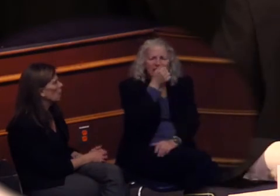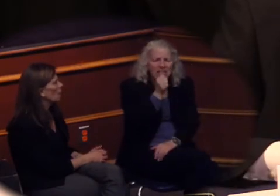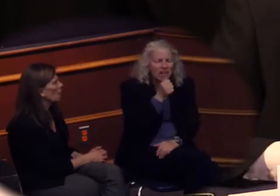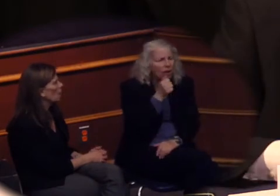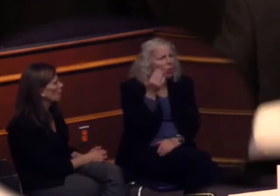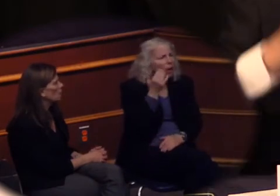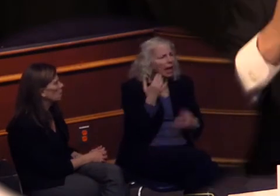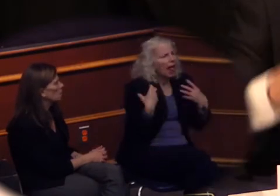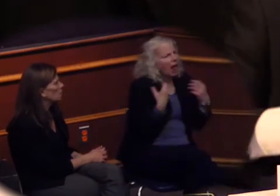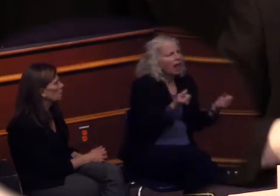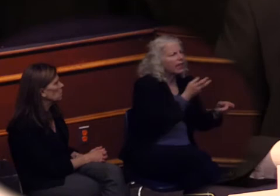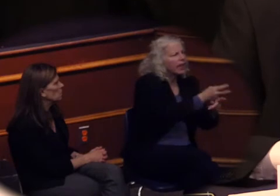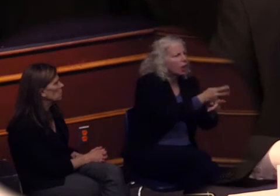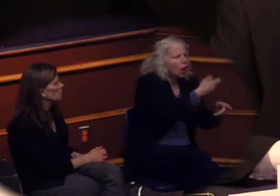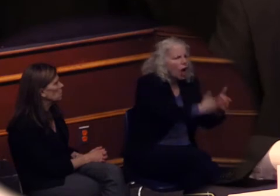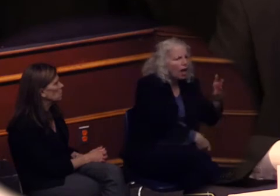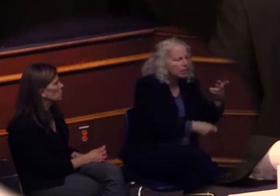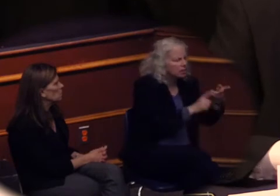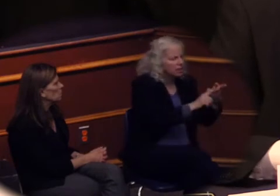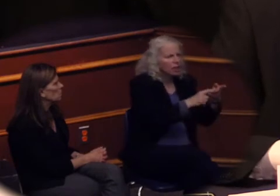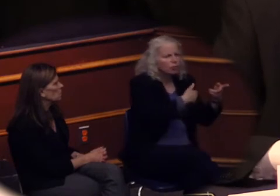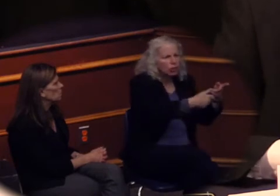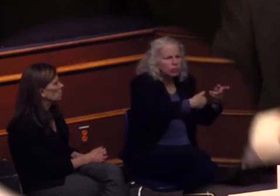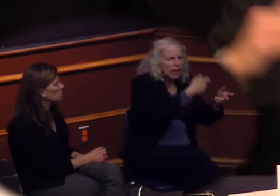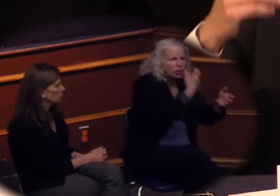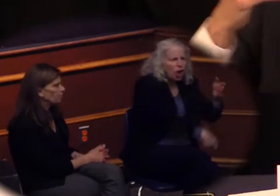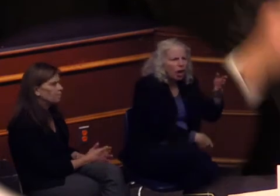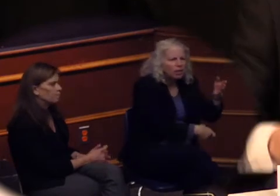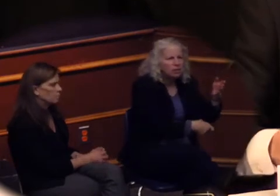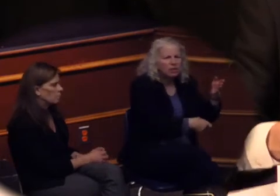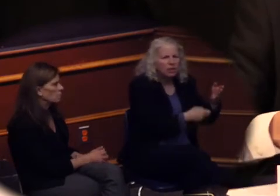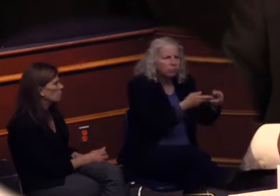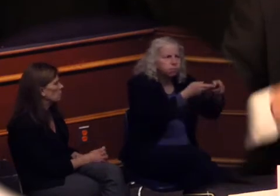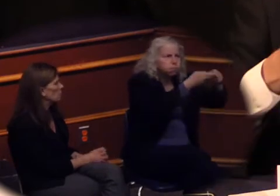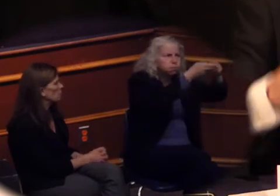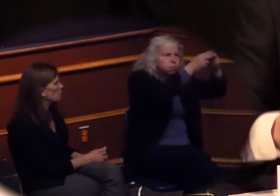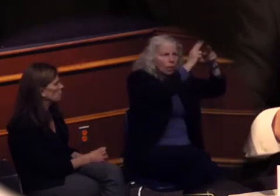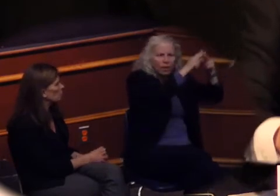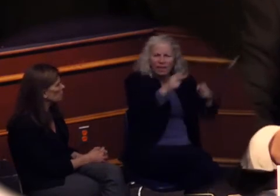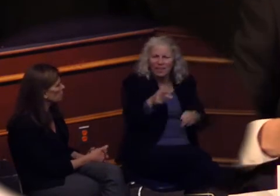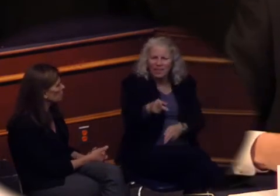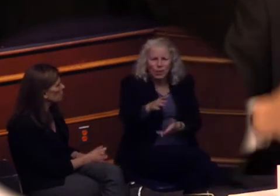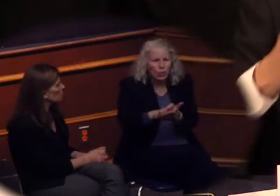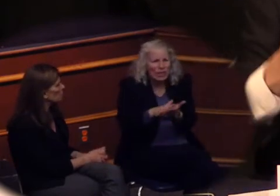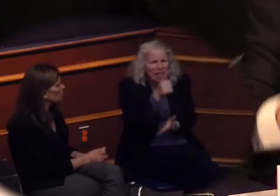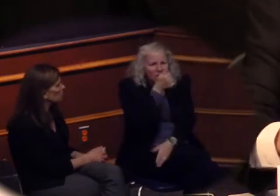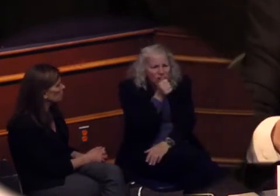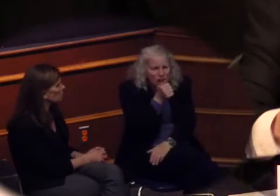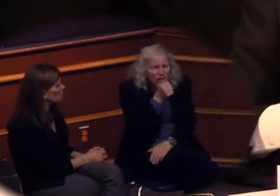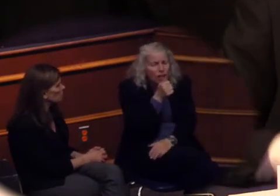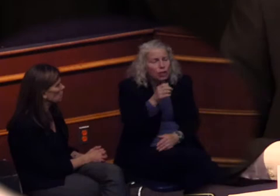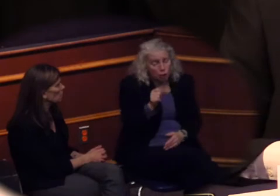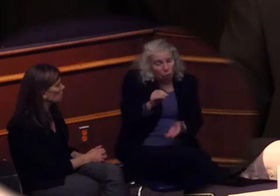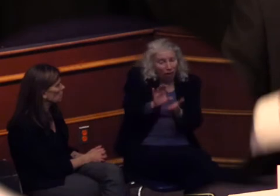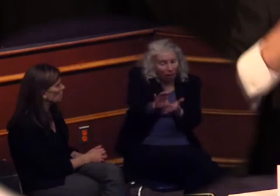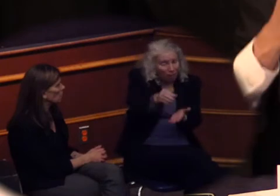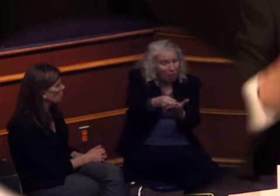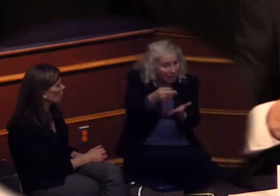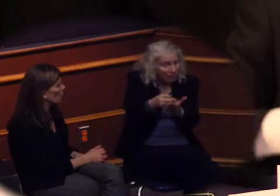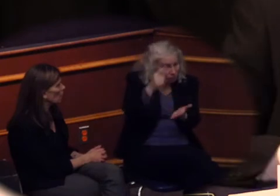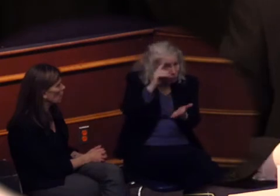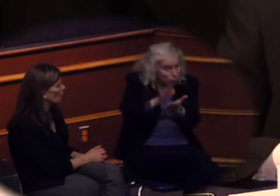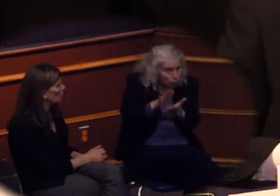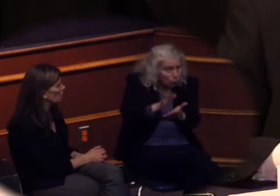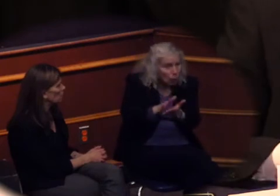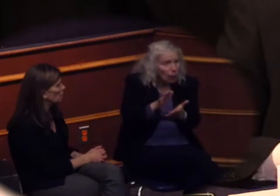in health care costs, is the rise in transportation costs. So in addition to providing additional funding directly and